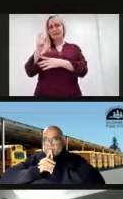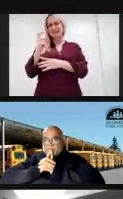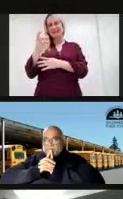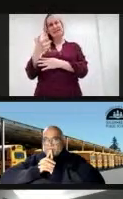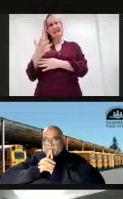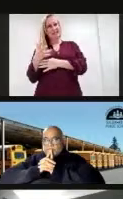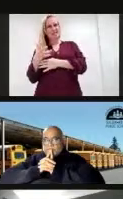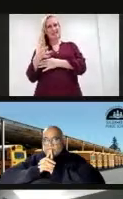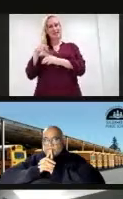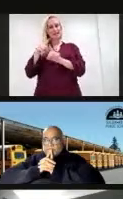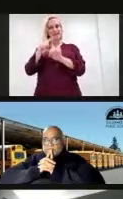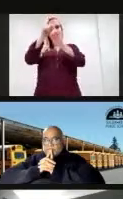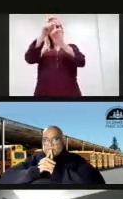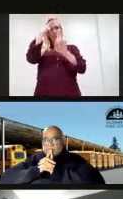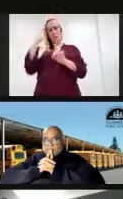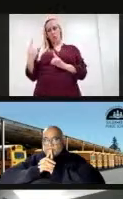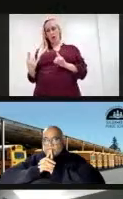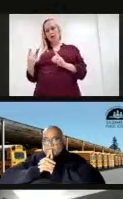tax.